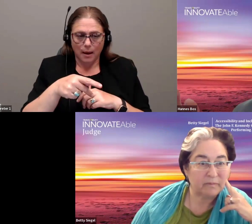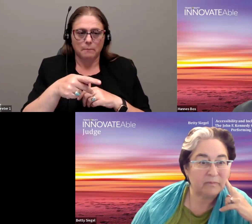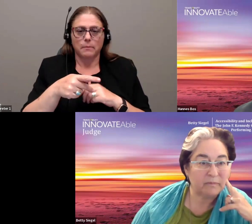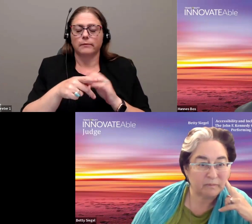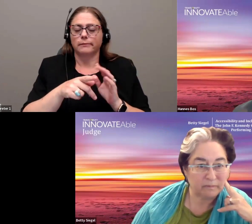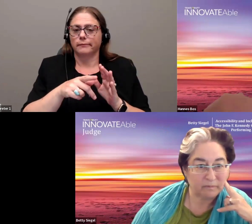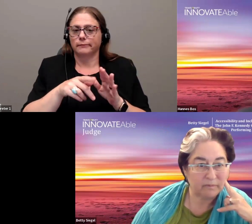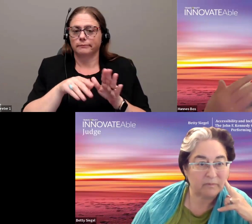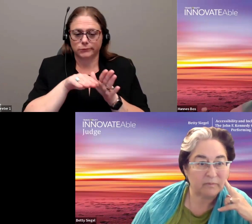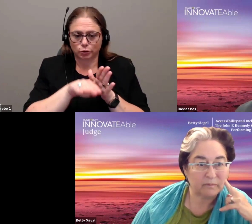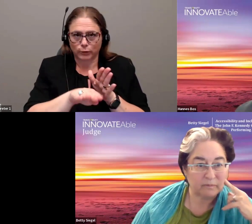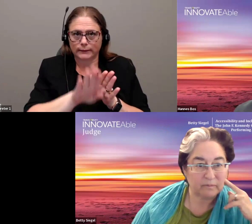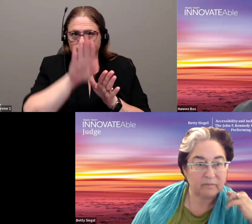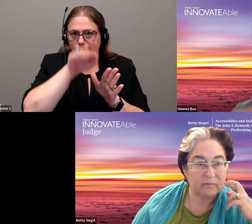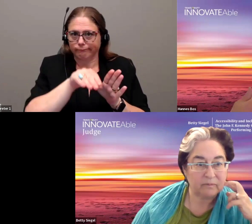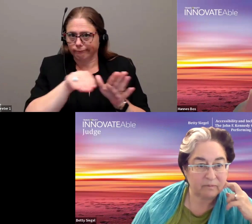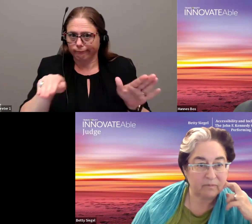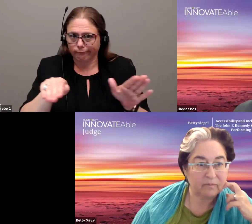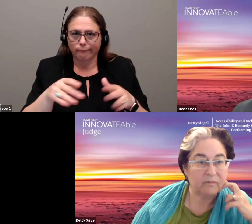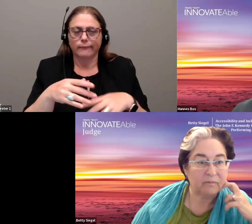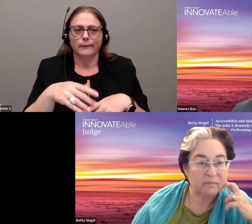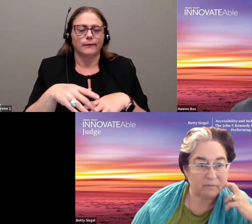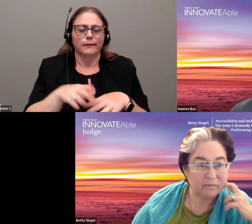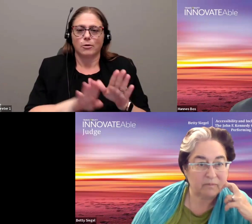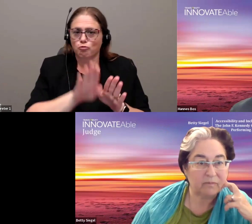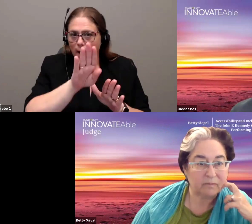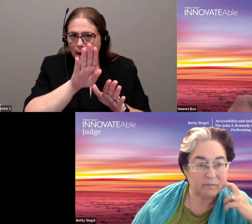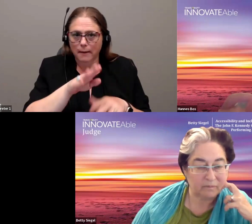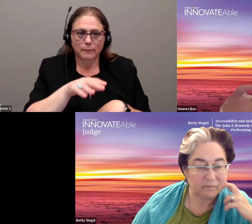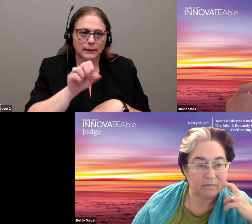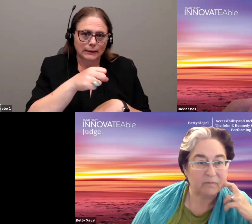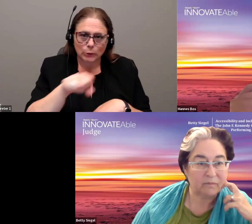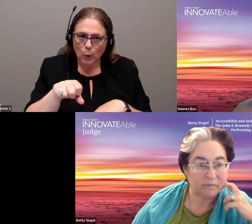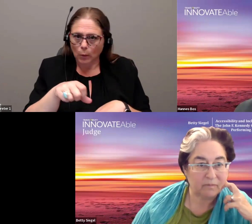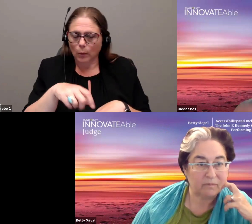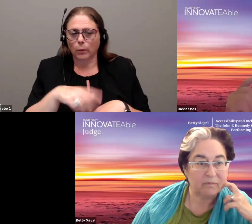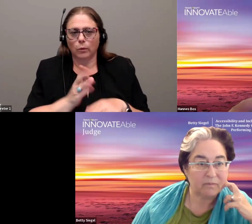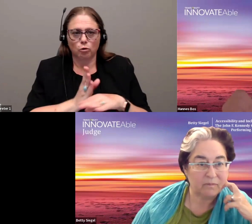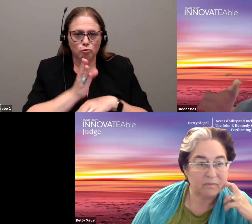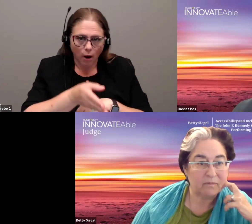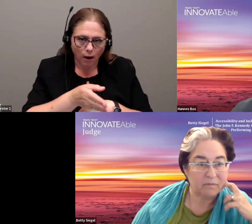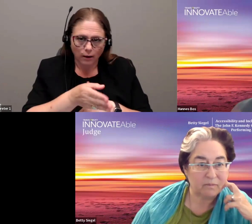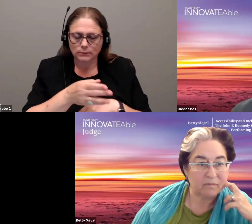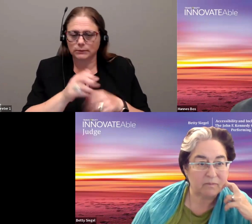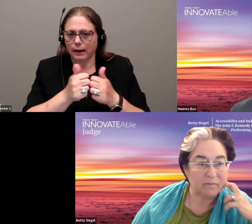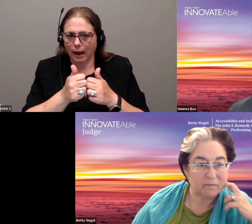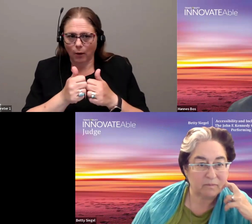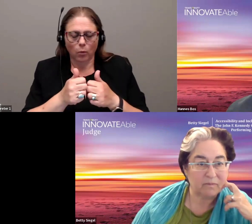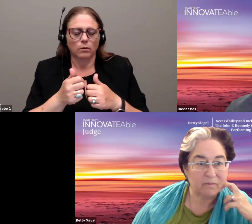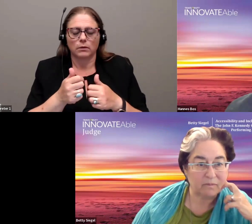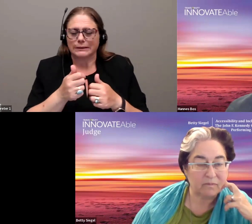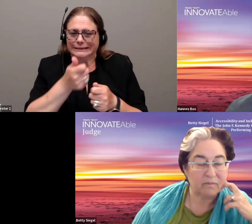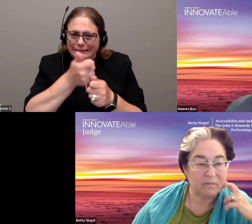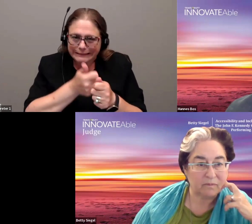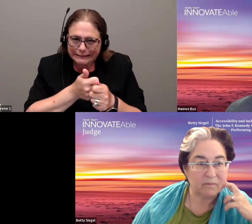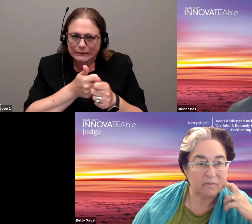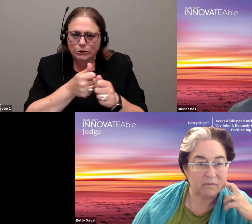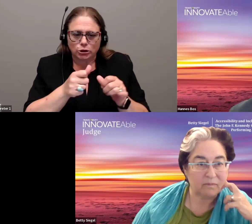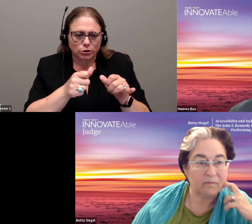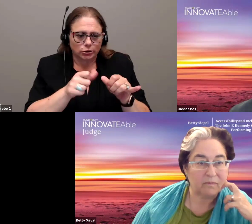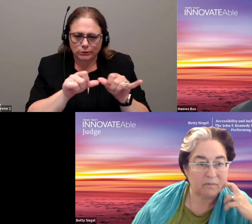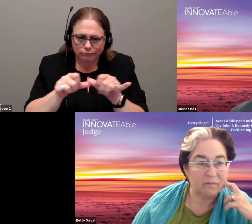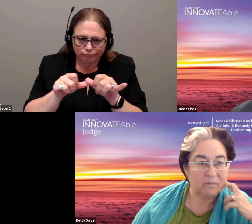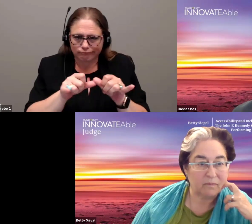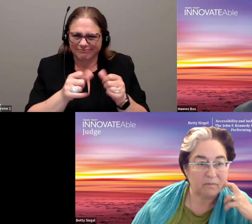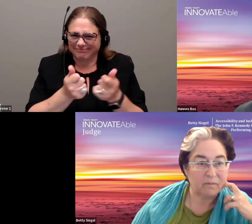street, if there's a sidewalk or not, if there's a ramp or not, and if you can cross the street. So every single component on every meter in the world from Google Map and other open